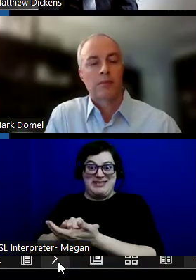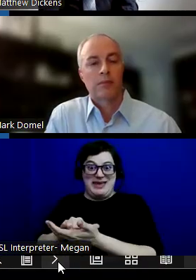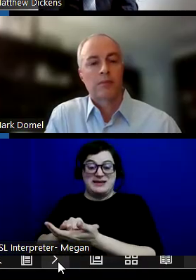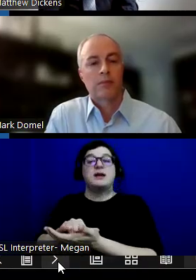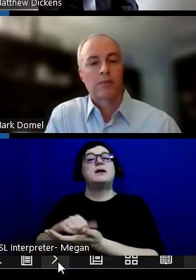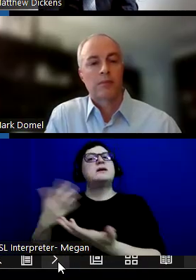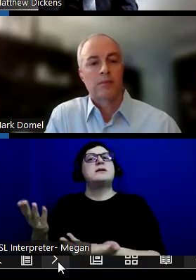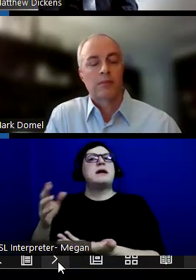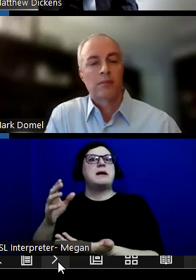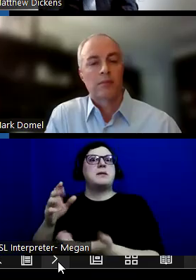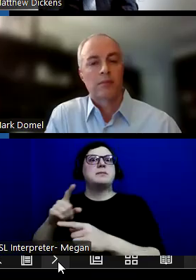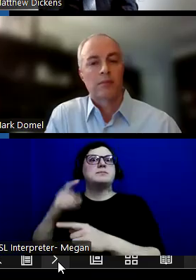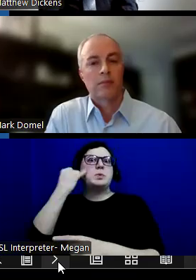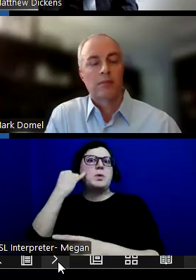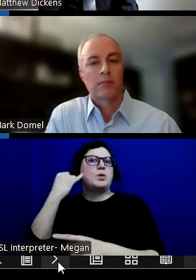the paraprofessional?